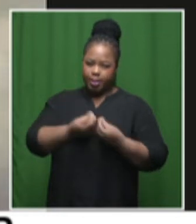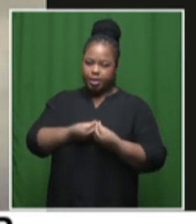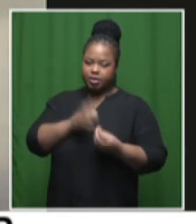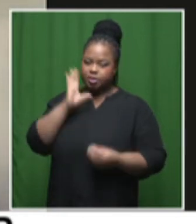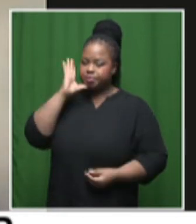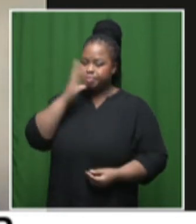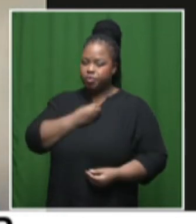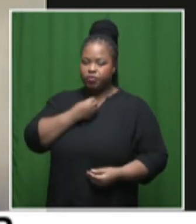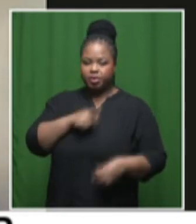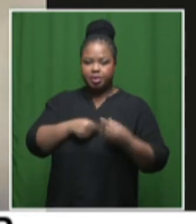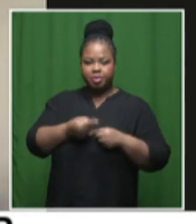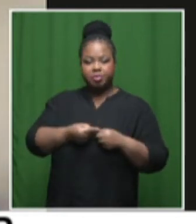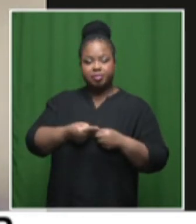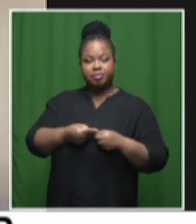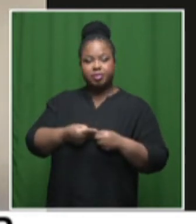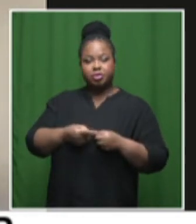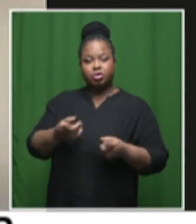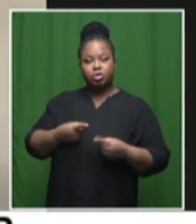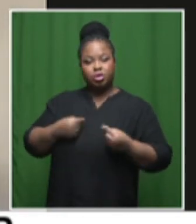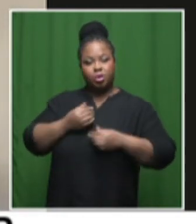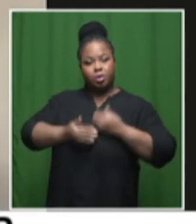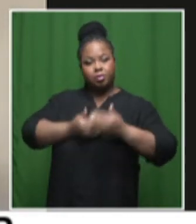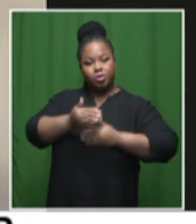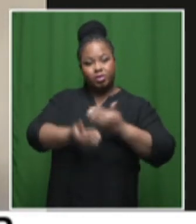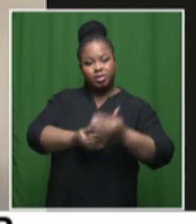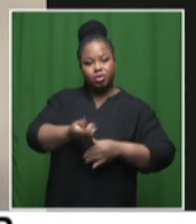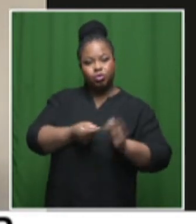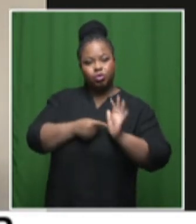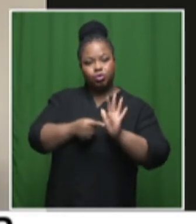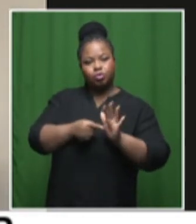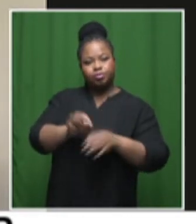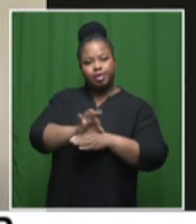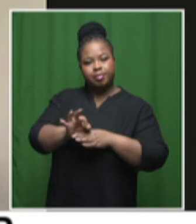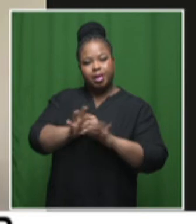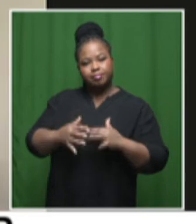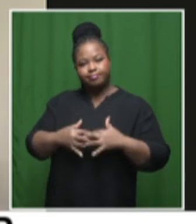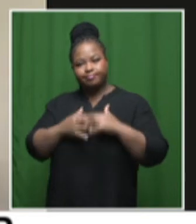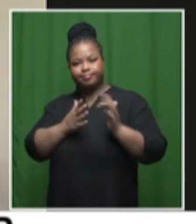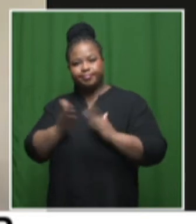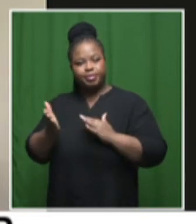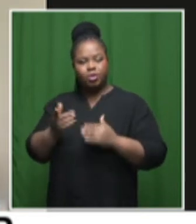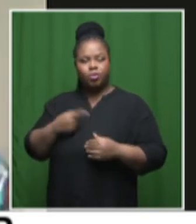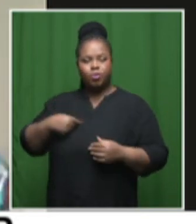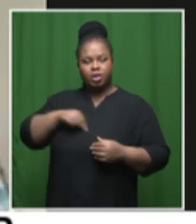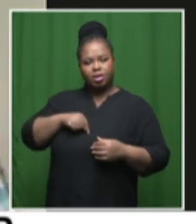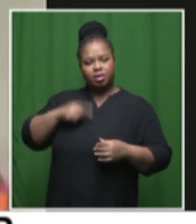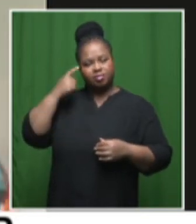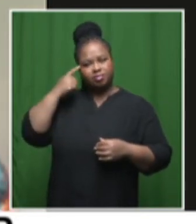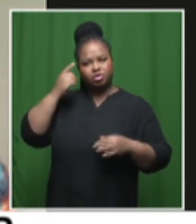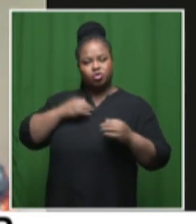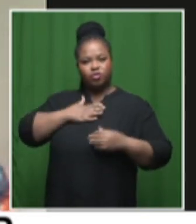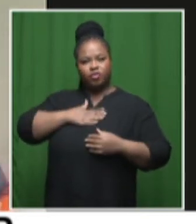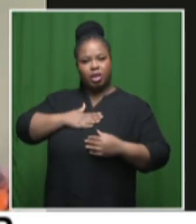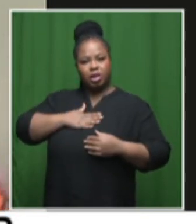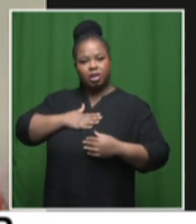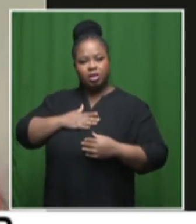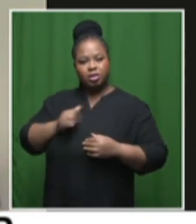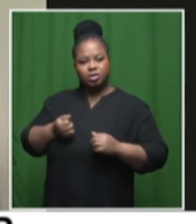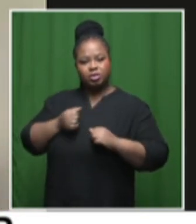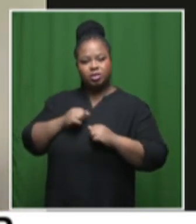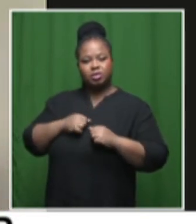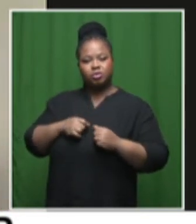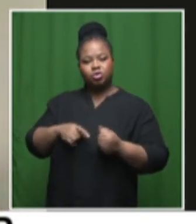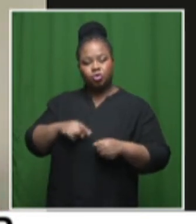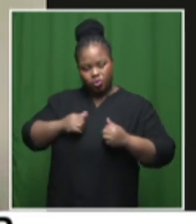beautiful about our curatorial process is that we both allowed ourselves to feel this exhibition. We kind of took it